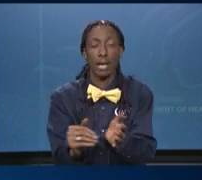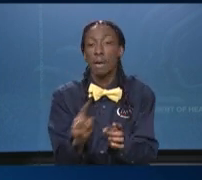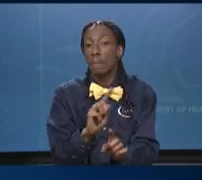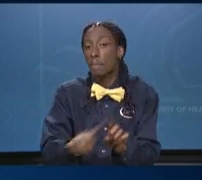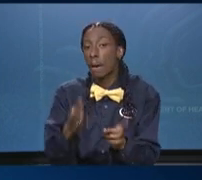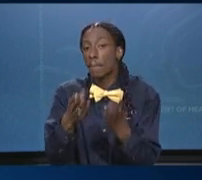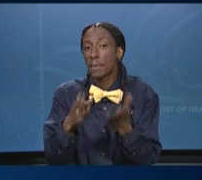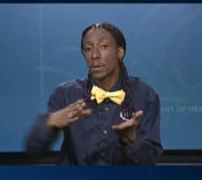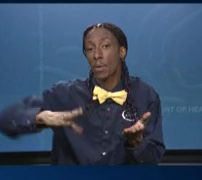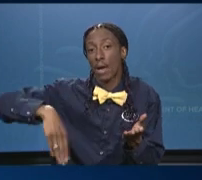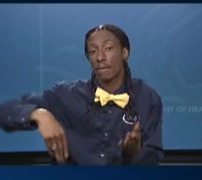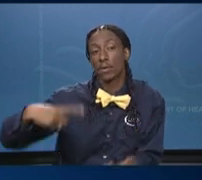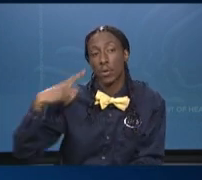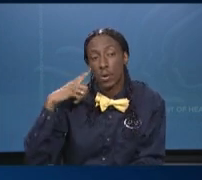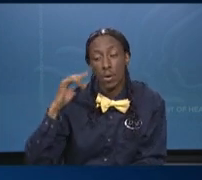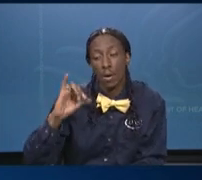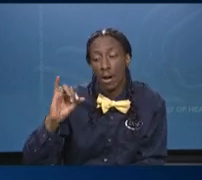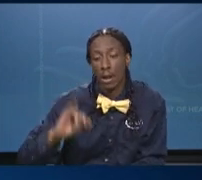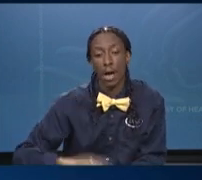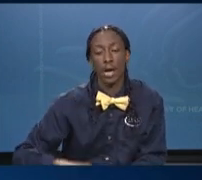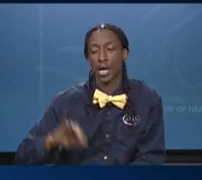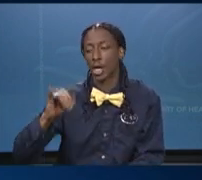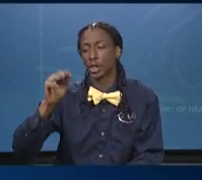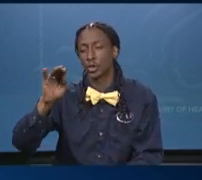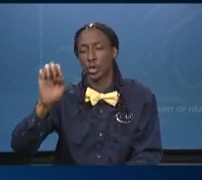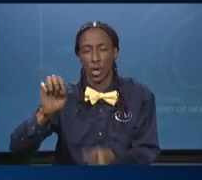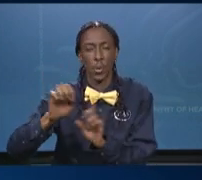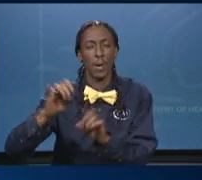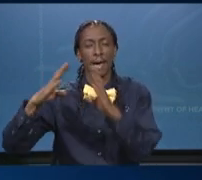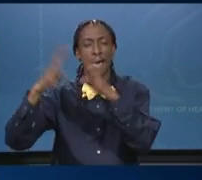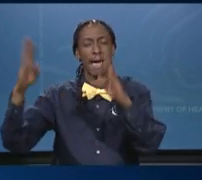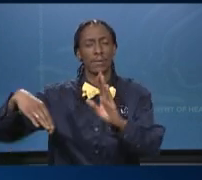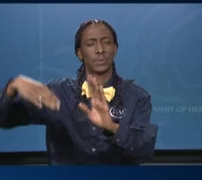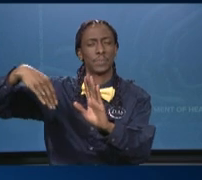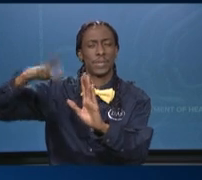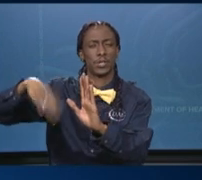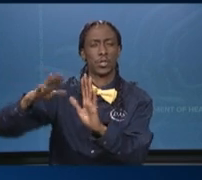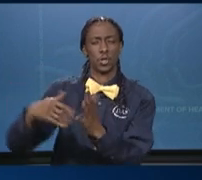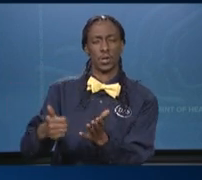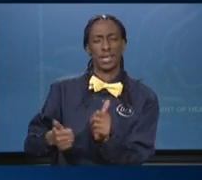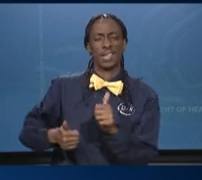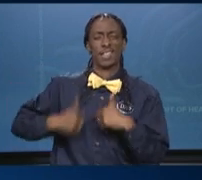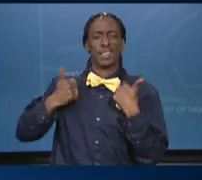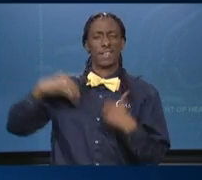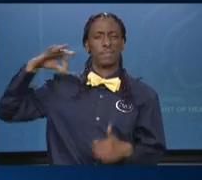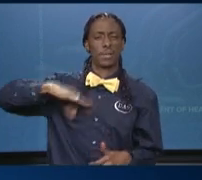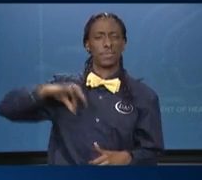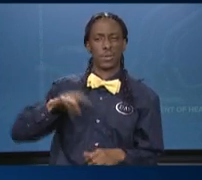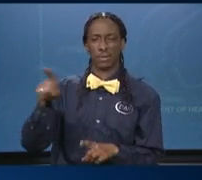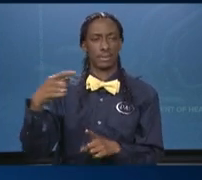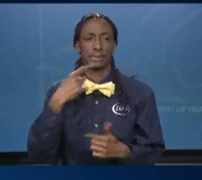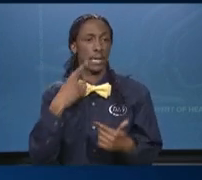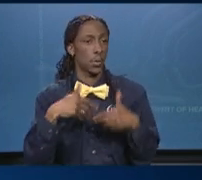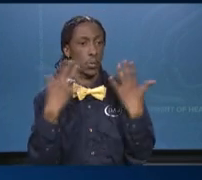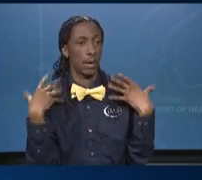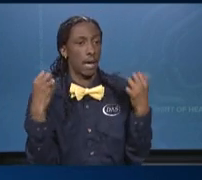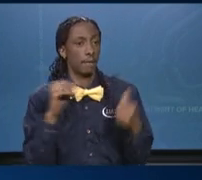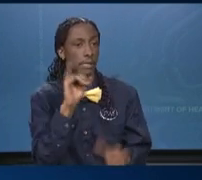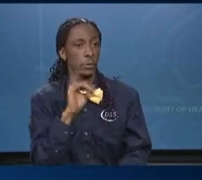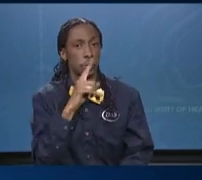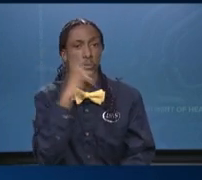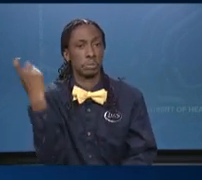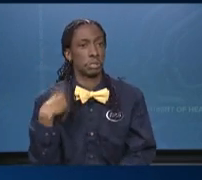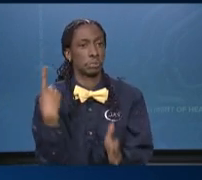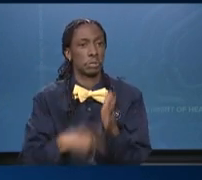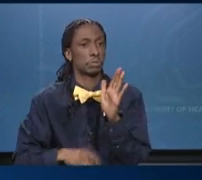some of the stories like the one from Joe, a house painter in Pittsburgh, who said, I had no health insurance at all due to the